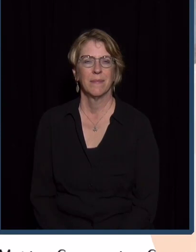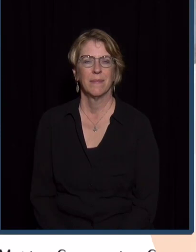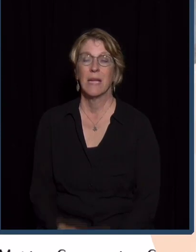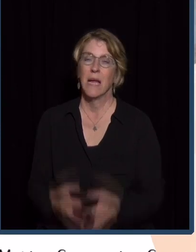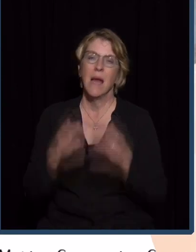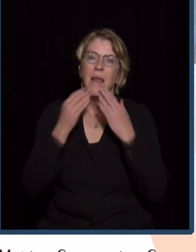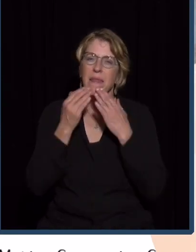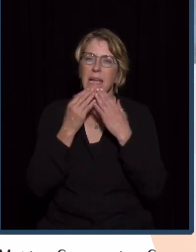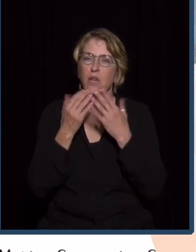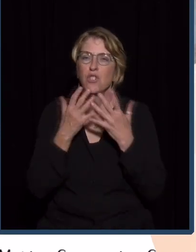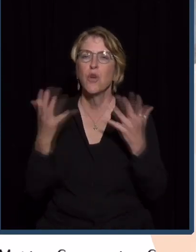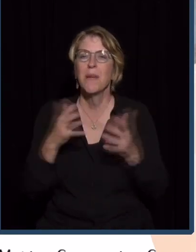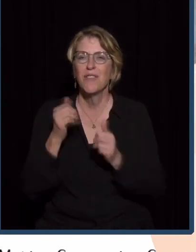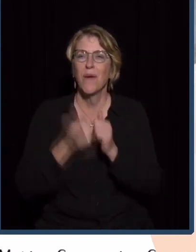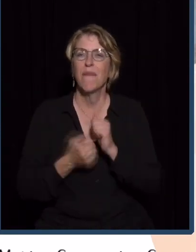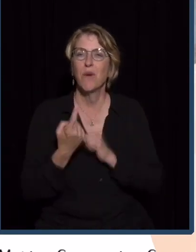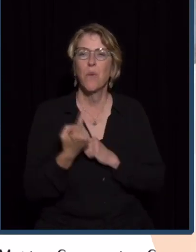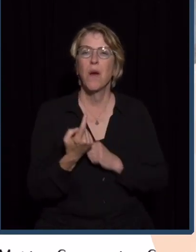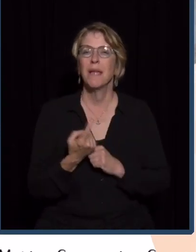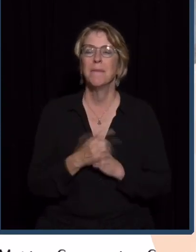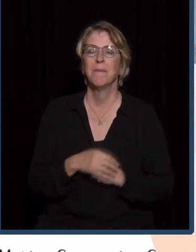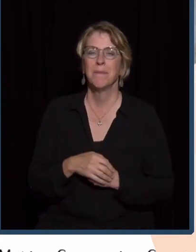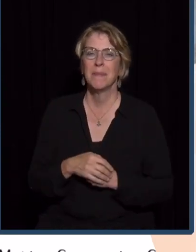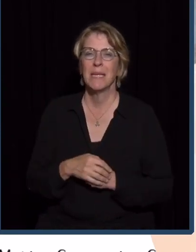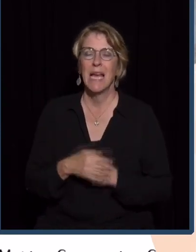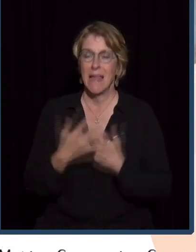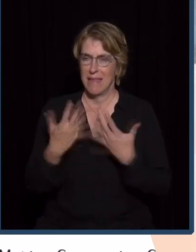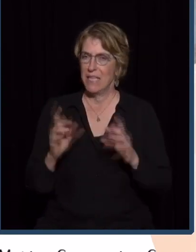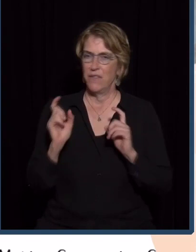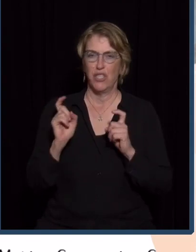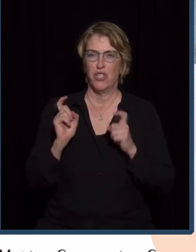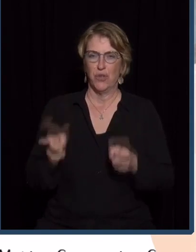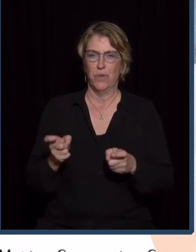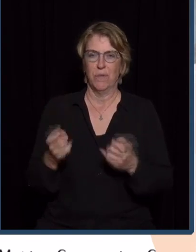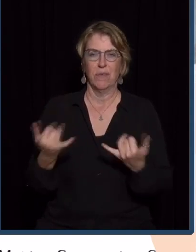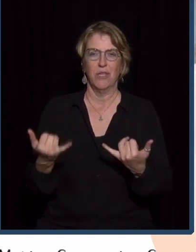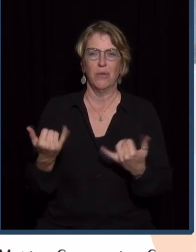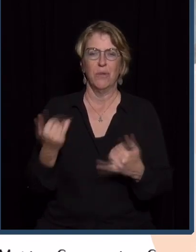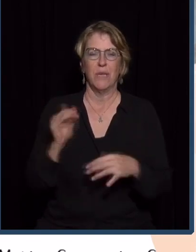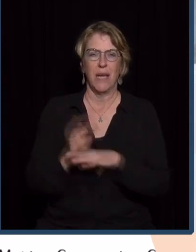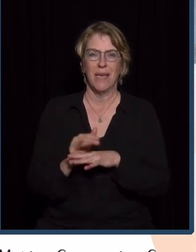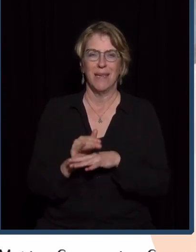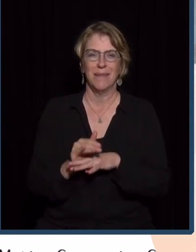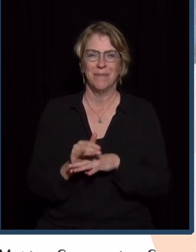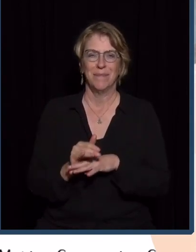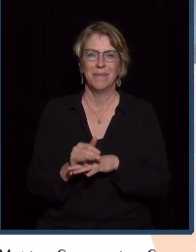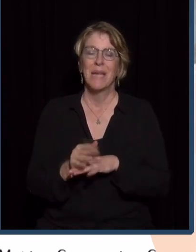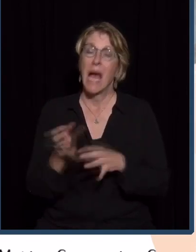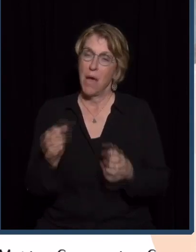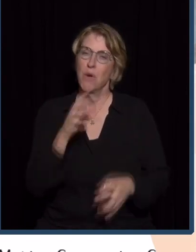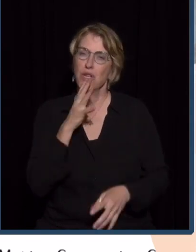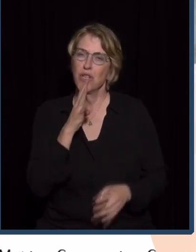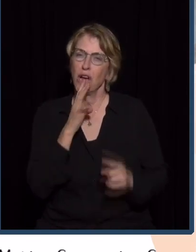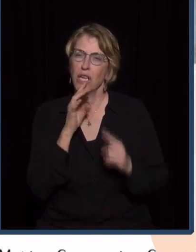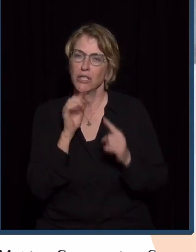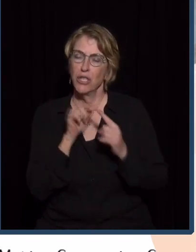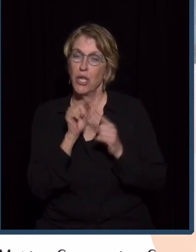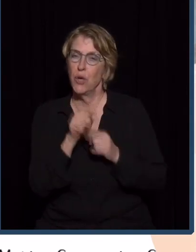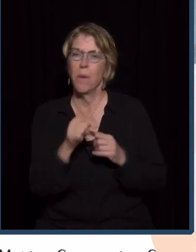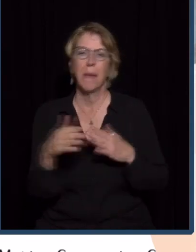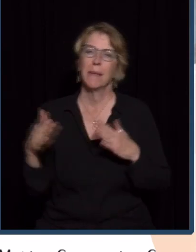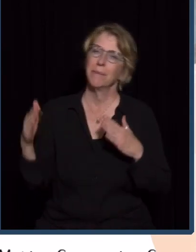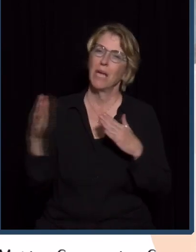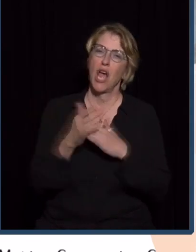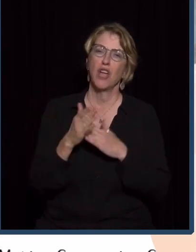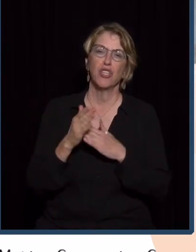Thank you so much to everyone who has already given tonight. I want to talk to you, though, about some of our premier auction items that we